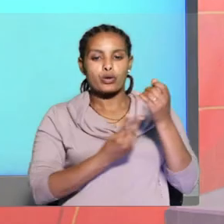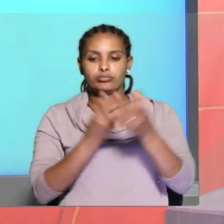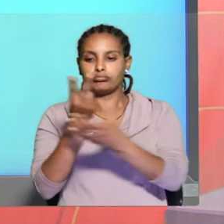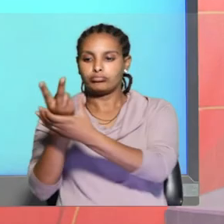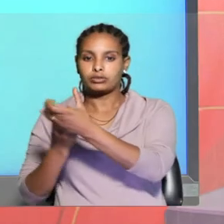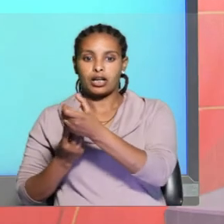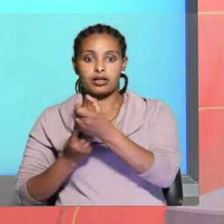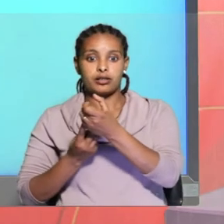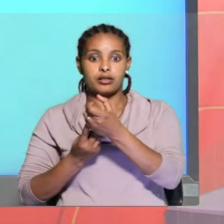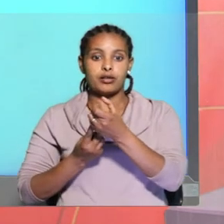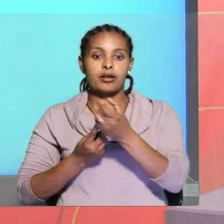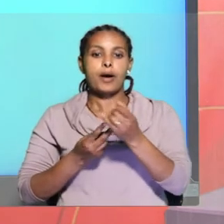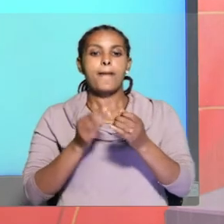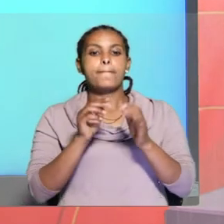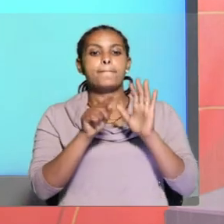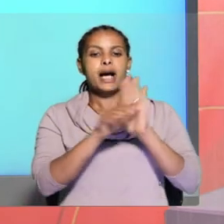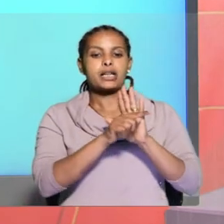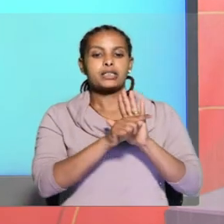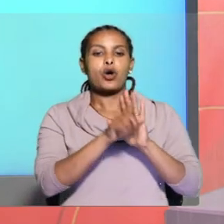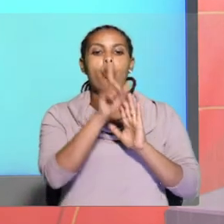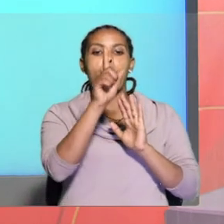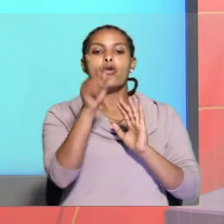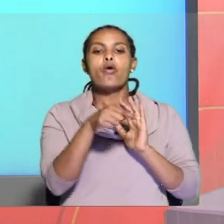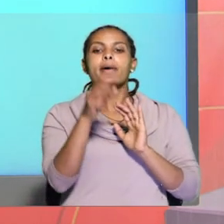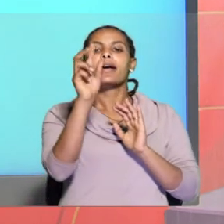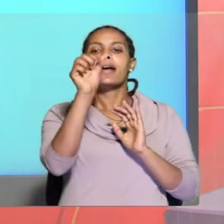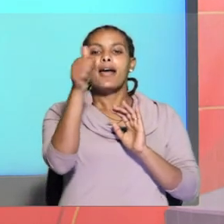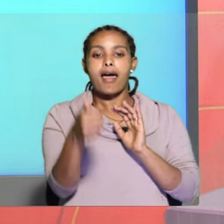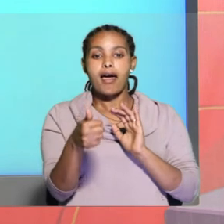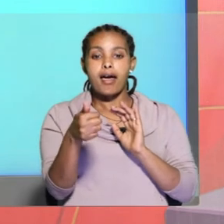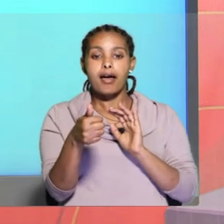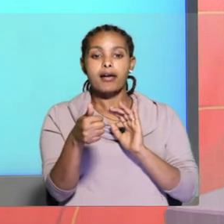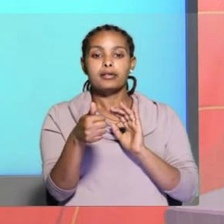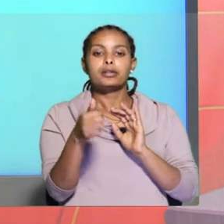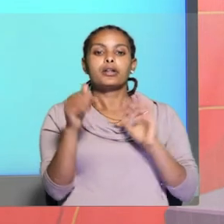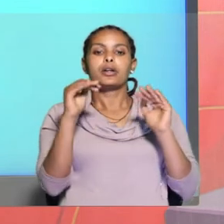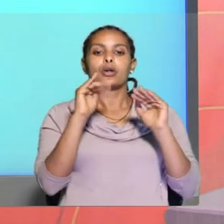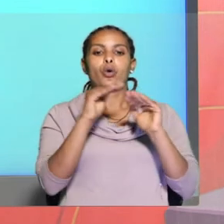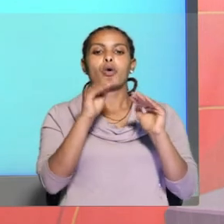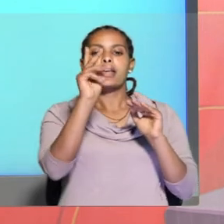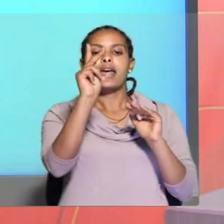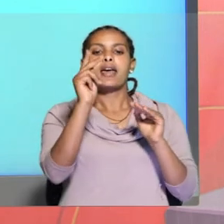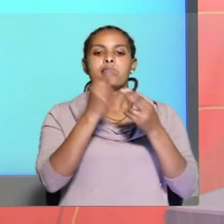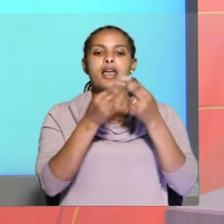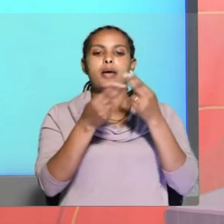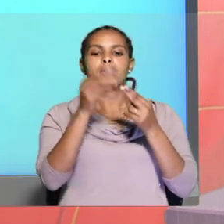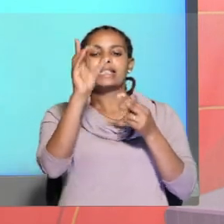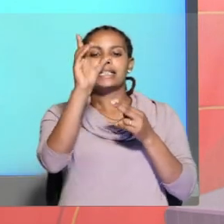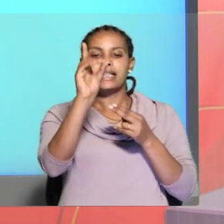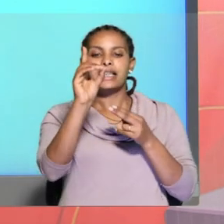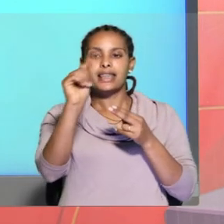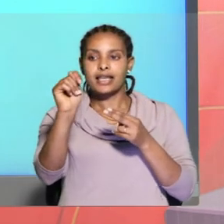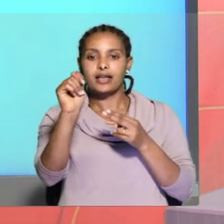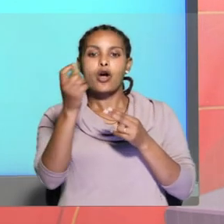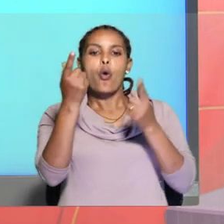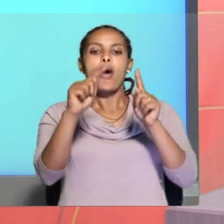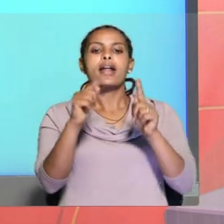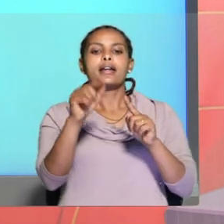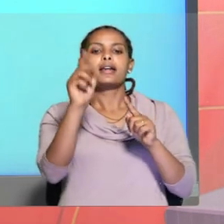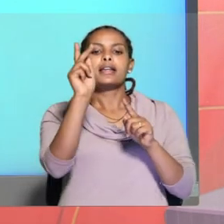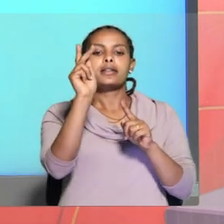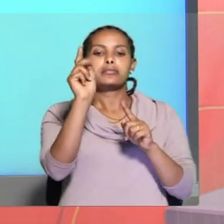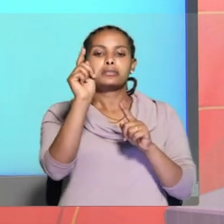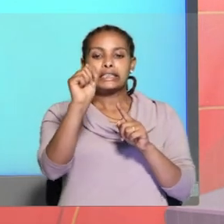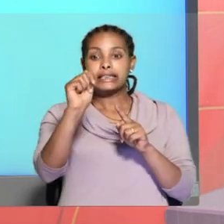integration of minus one over a change in construction of a equal k times d when t equals